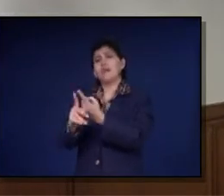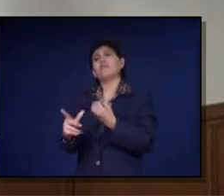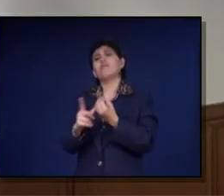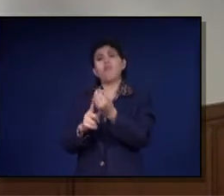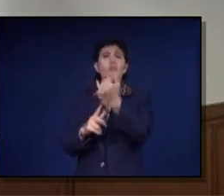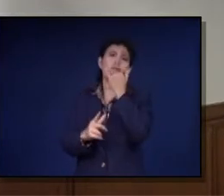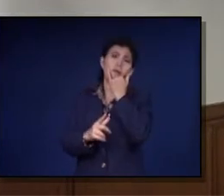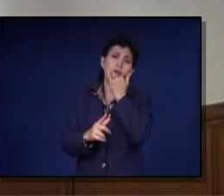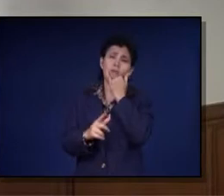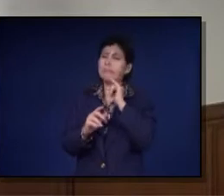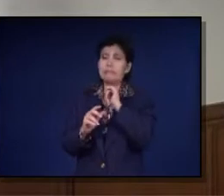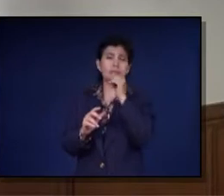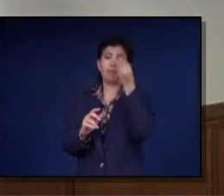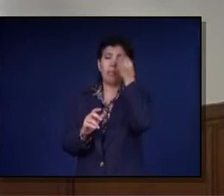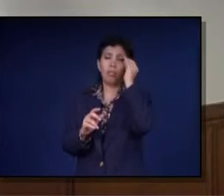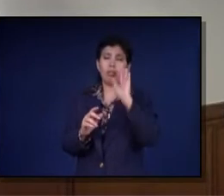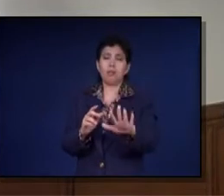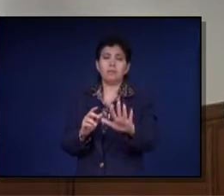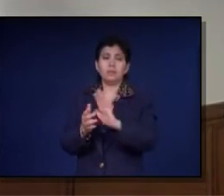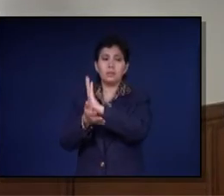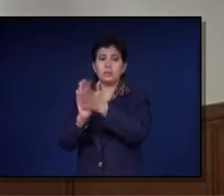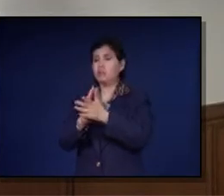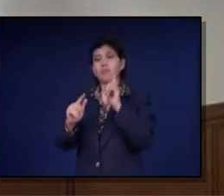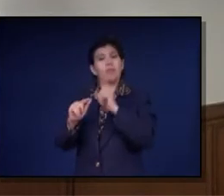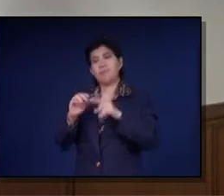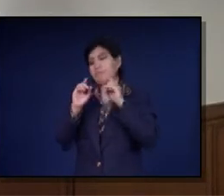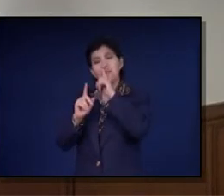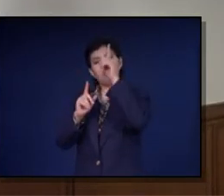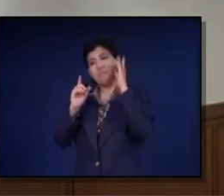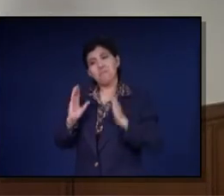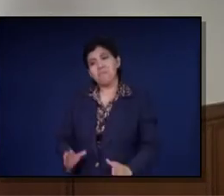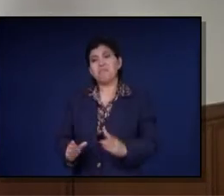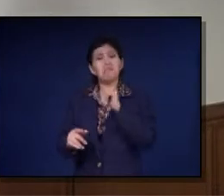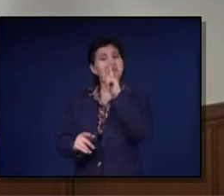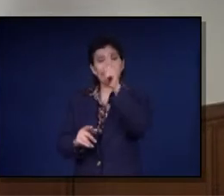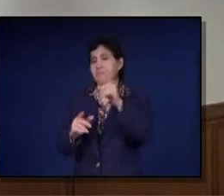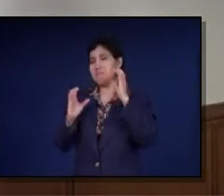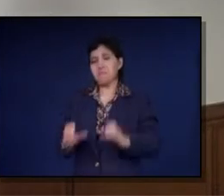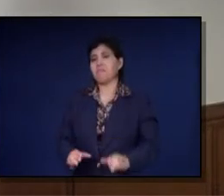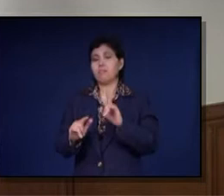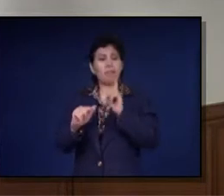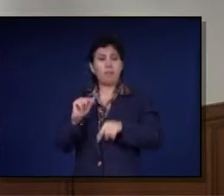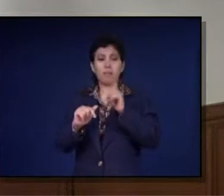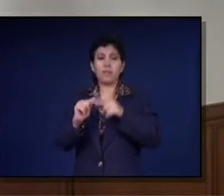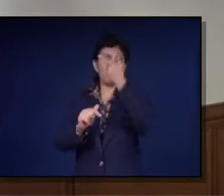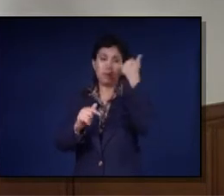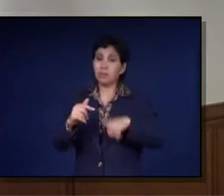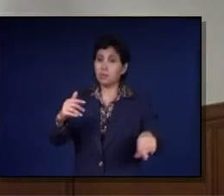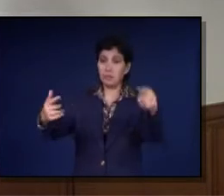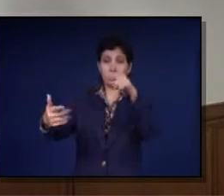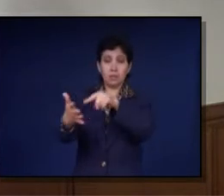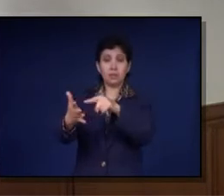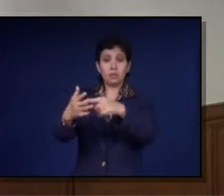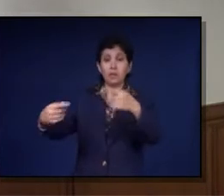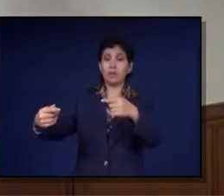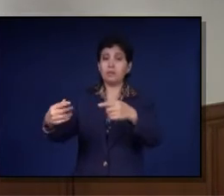this just nonsense? I cannot say that, but we have to understand that within the findings,